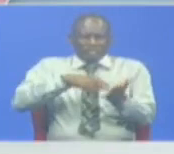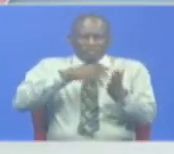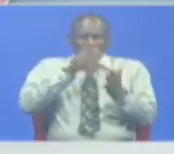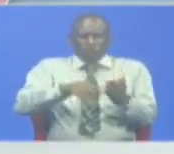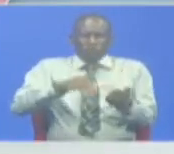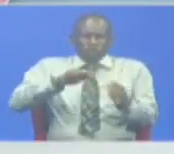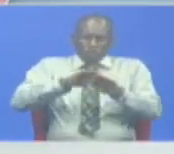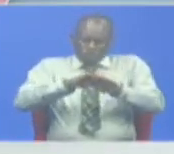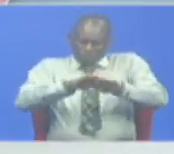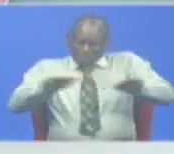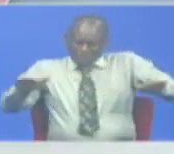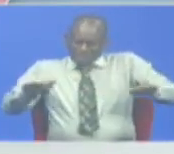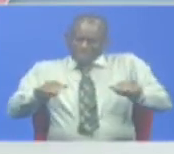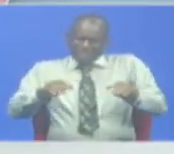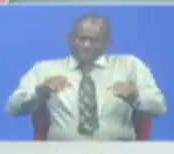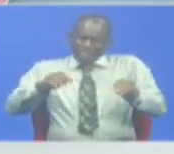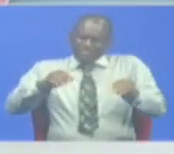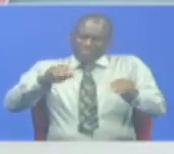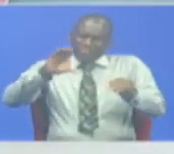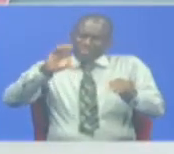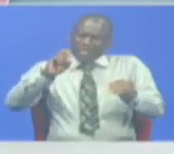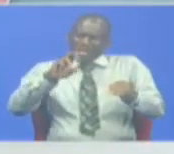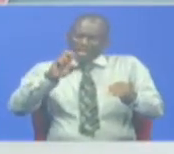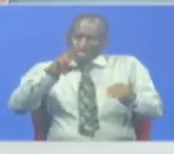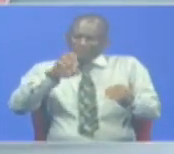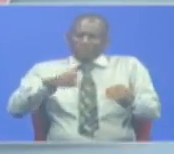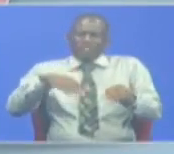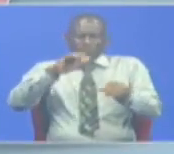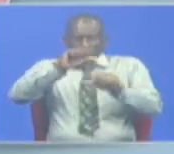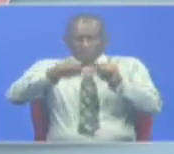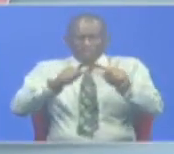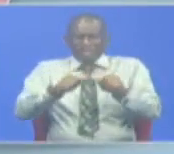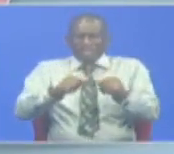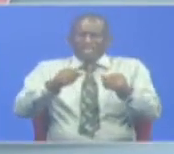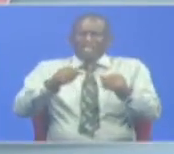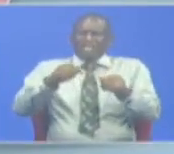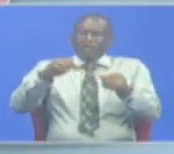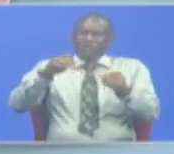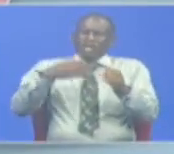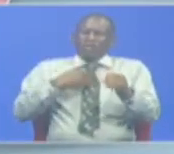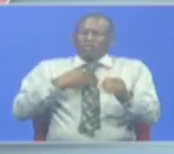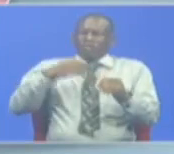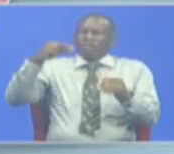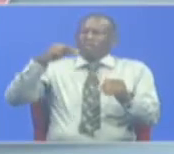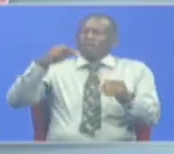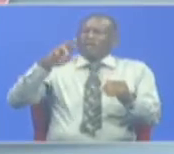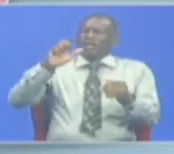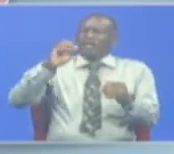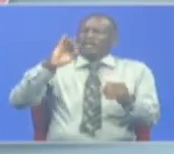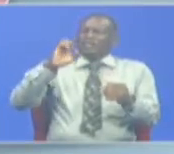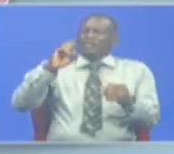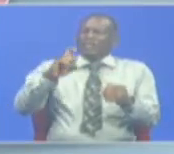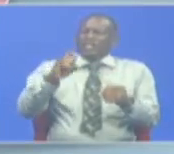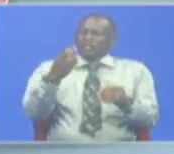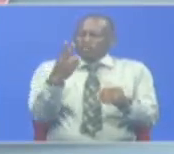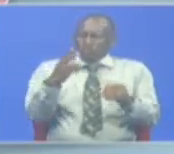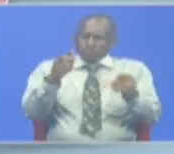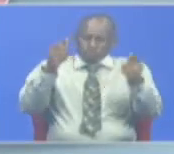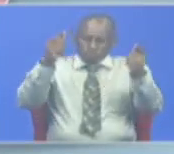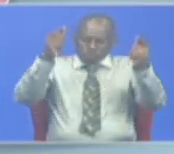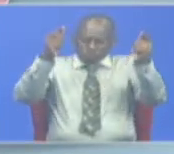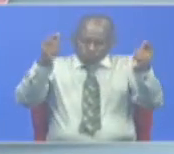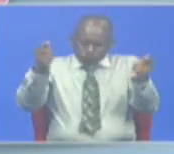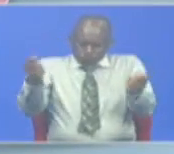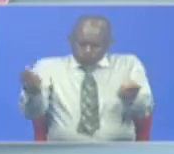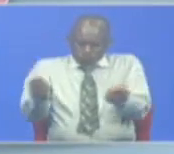curve is as much science as it is common sense. Now, the graphic is simply two curves and a straight line. Now, the curves represent the number of the